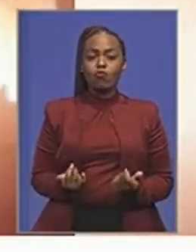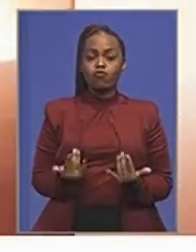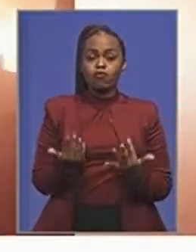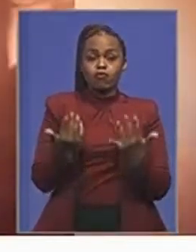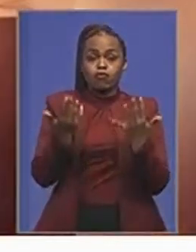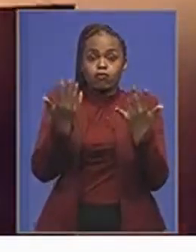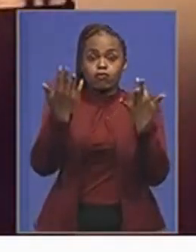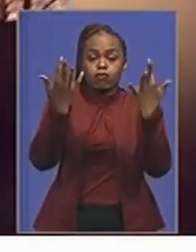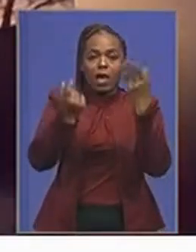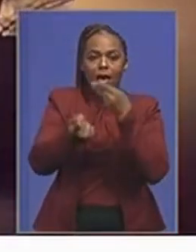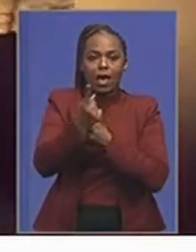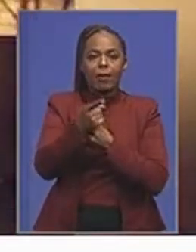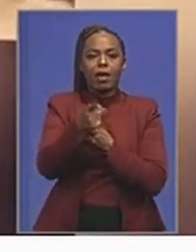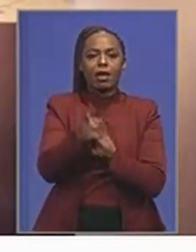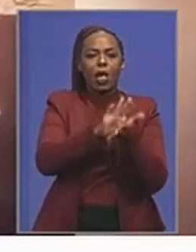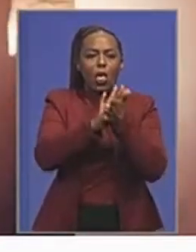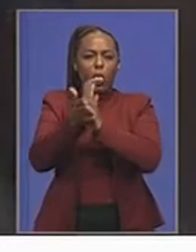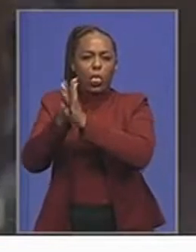Jérôme Koukou